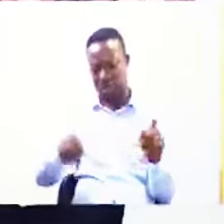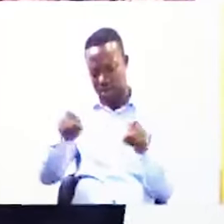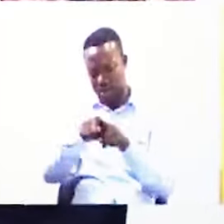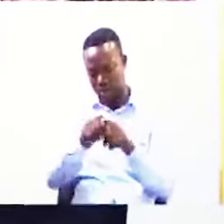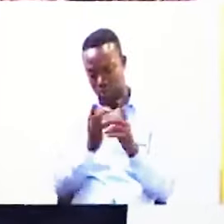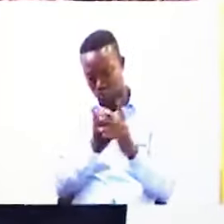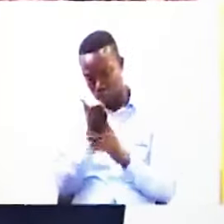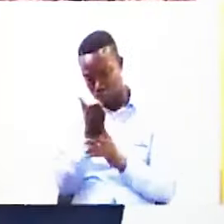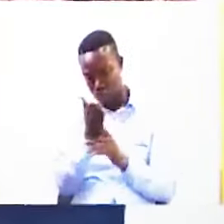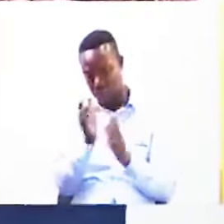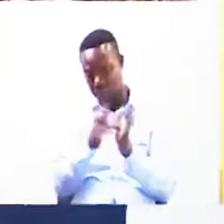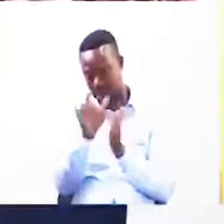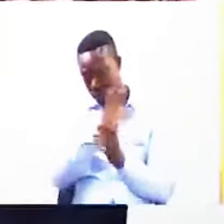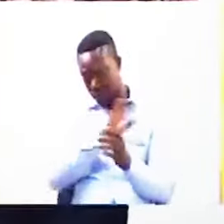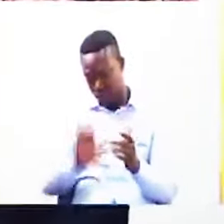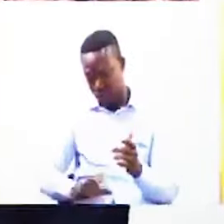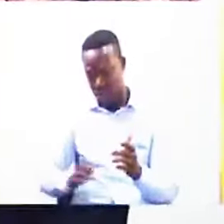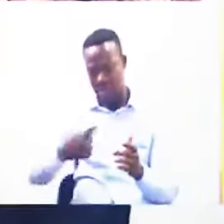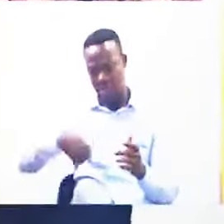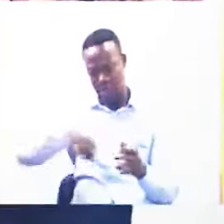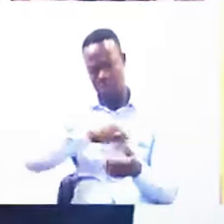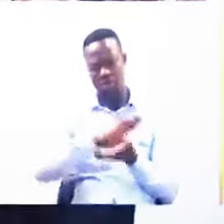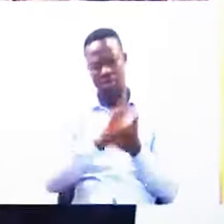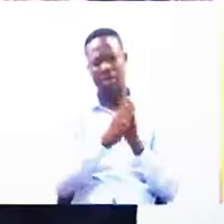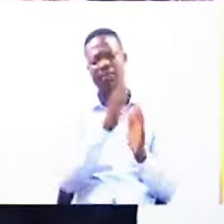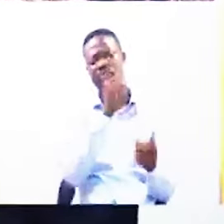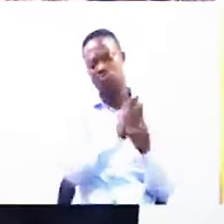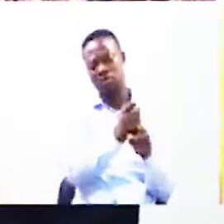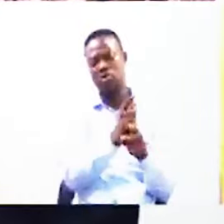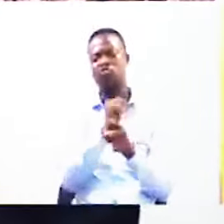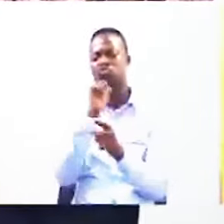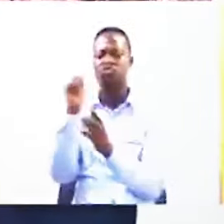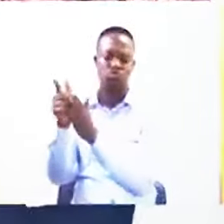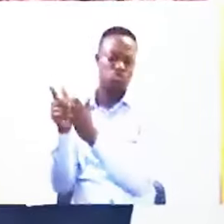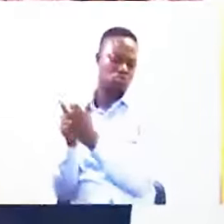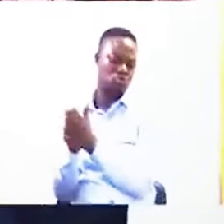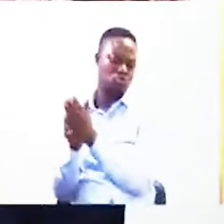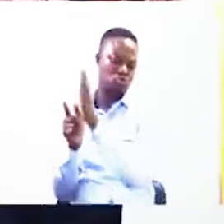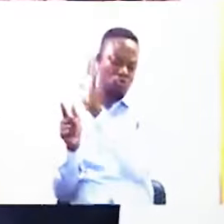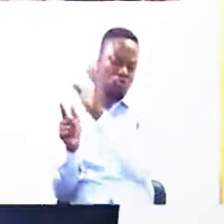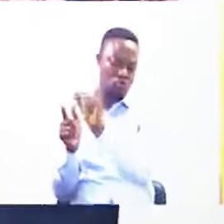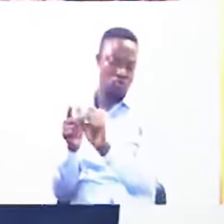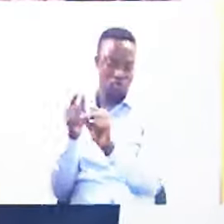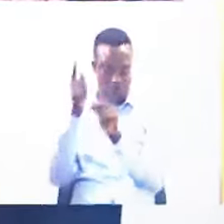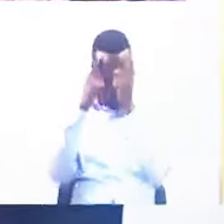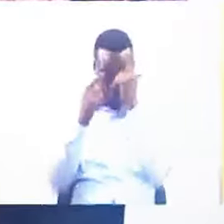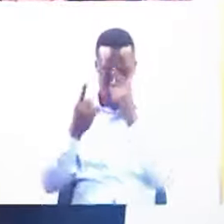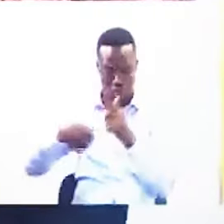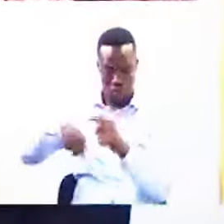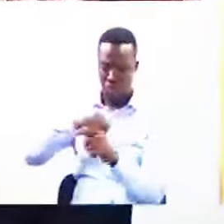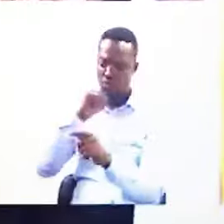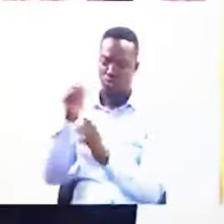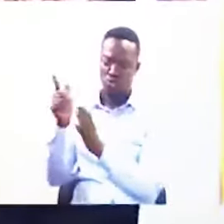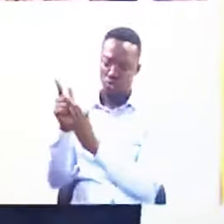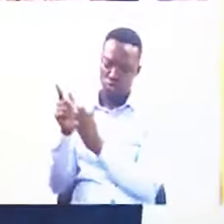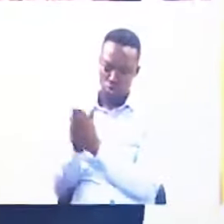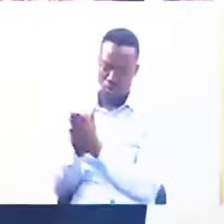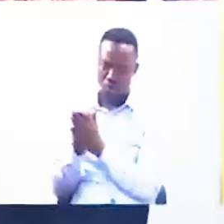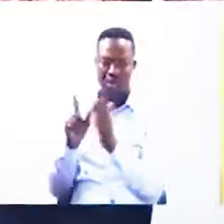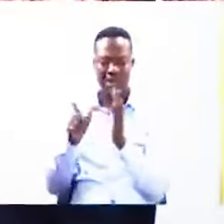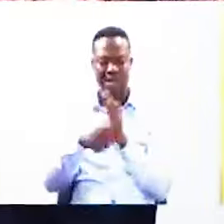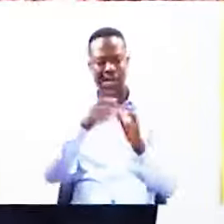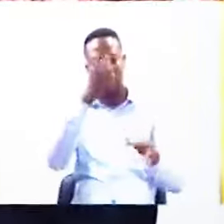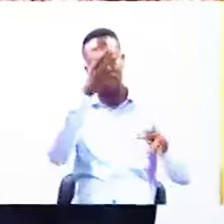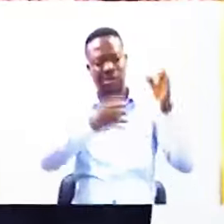Kristo gidie mu ebuyem bim na enye mra enwuma mu efri se won free emra enwuma mu emmu honam